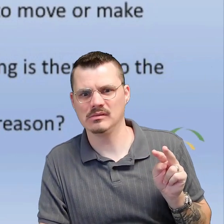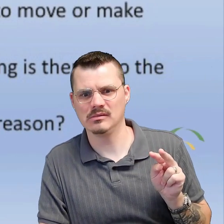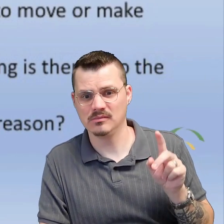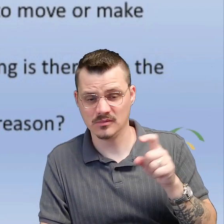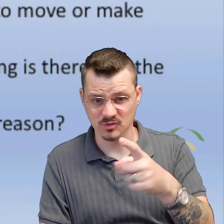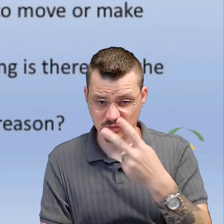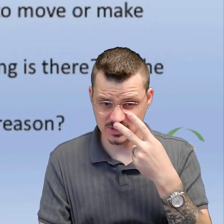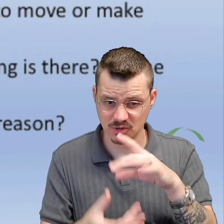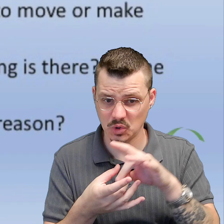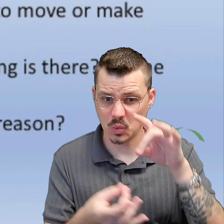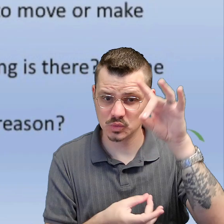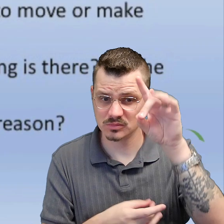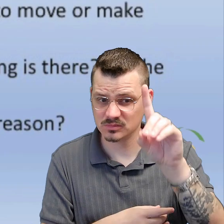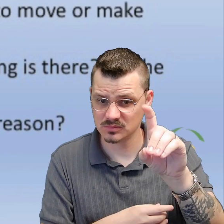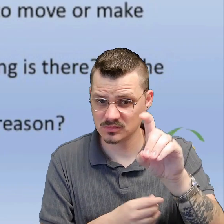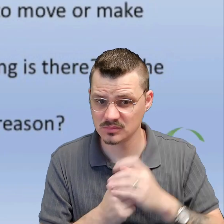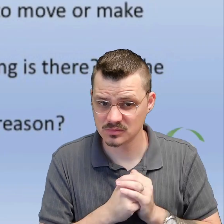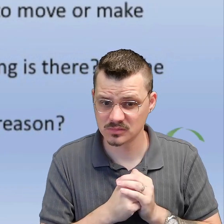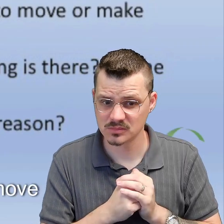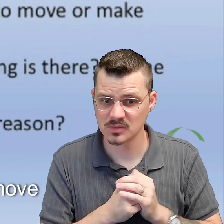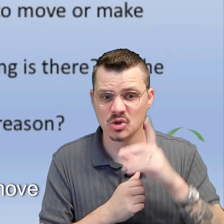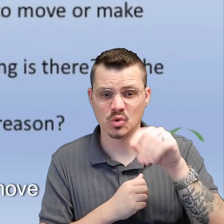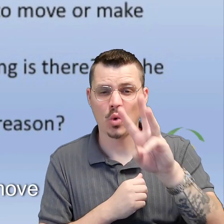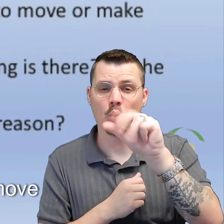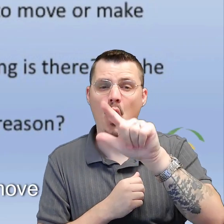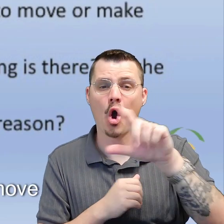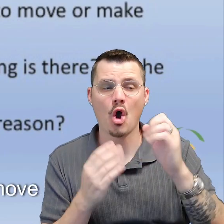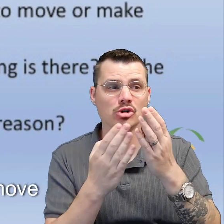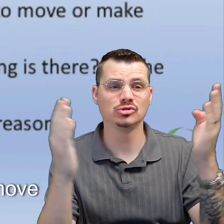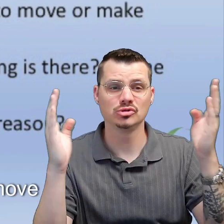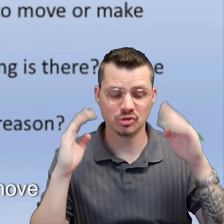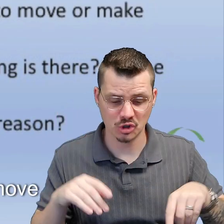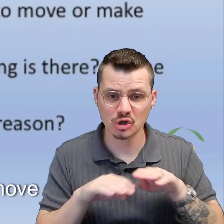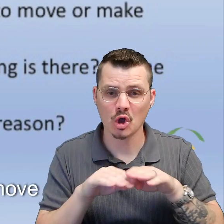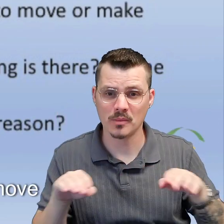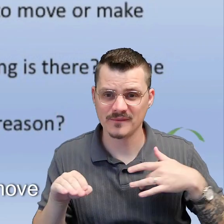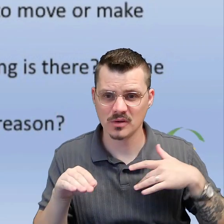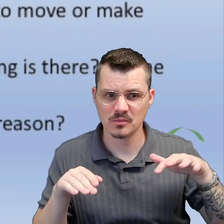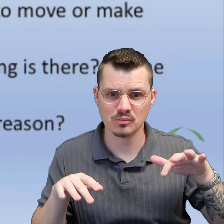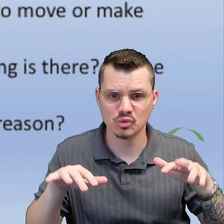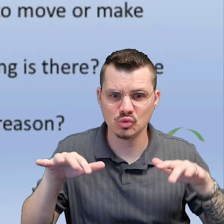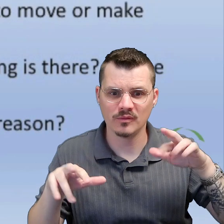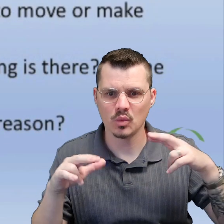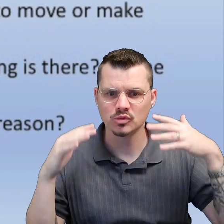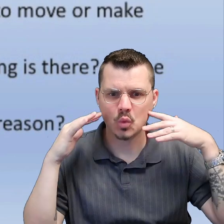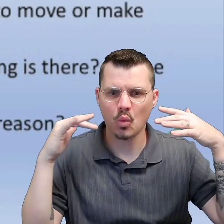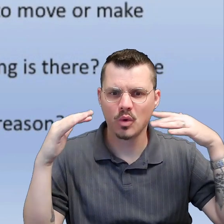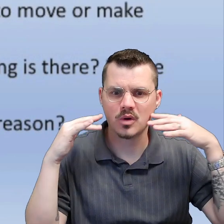Do you ever see ghosts? Do the walls or carpets ever start to move or make